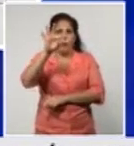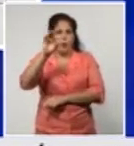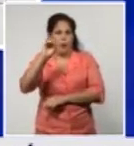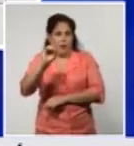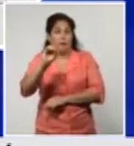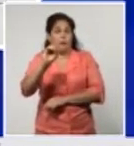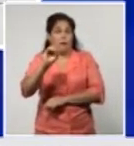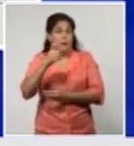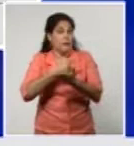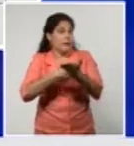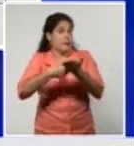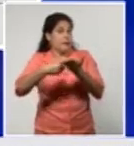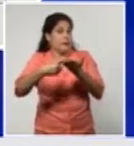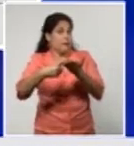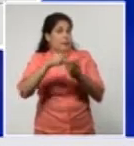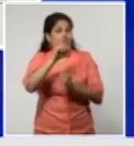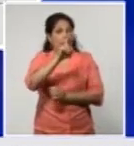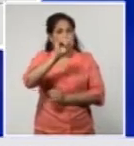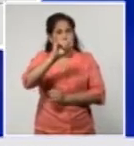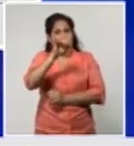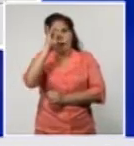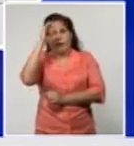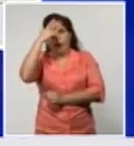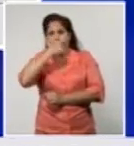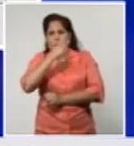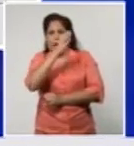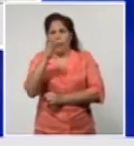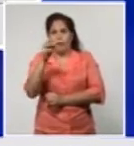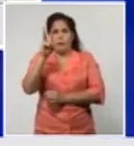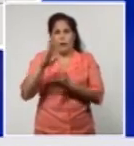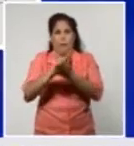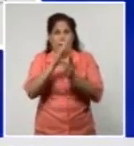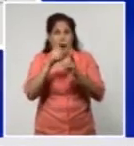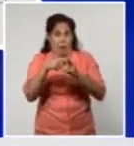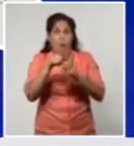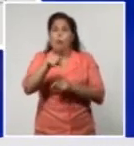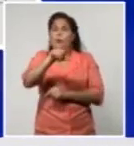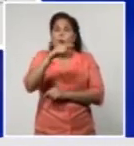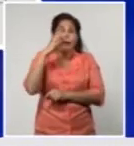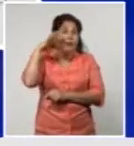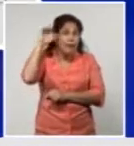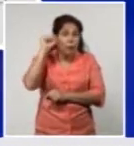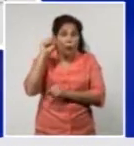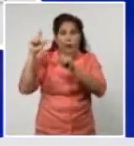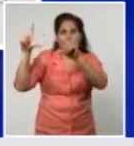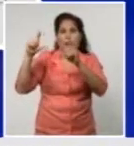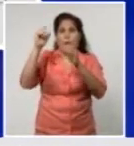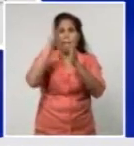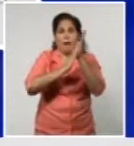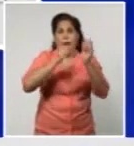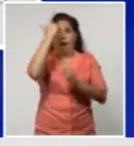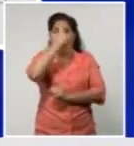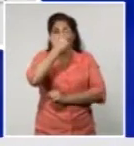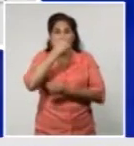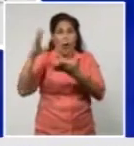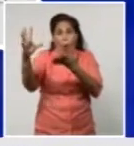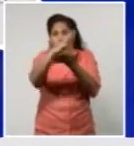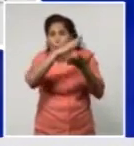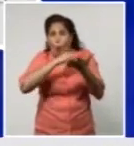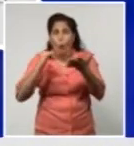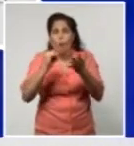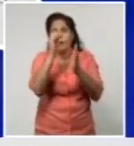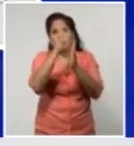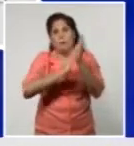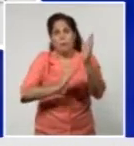then 334, then 280, in the week from April 23rd through May